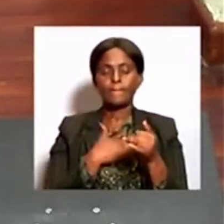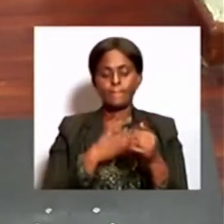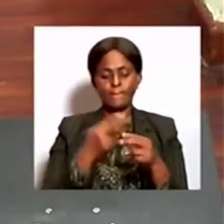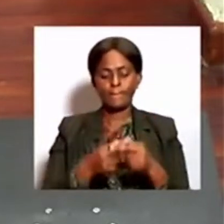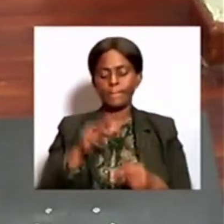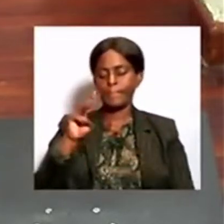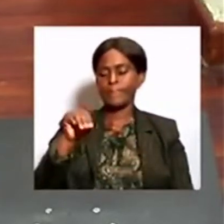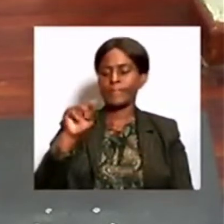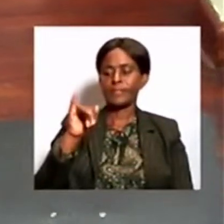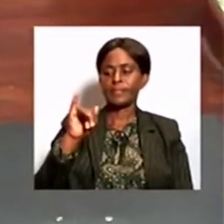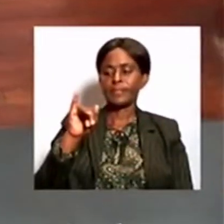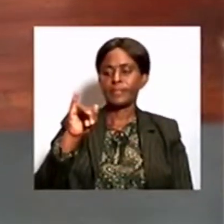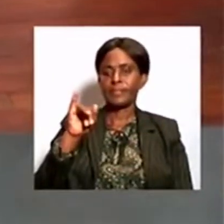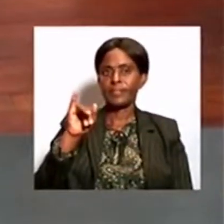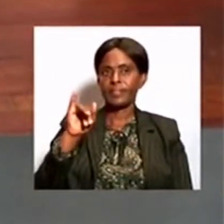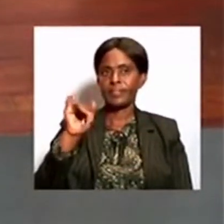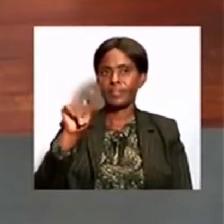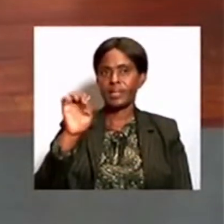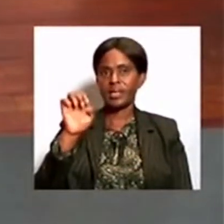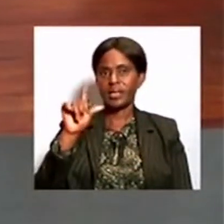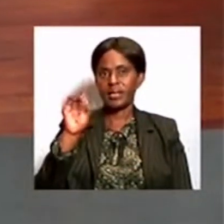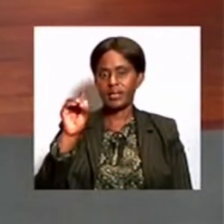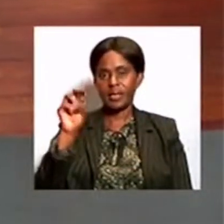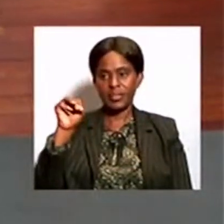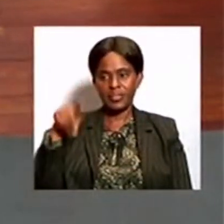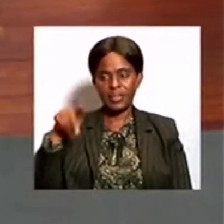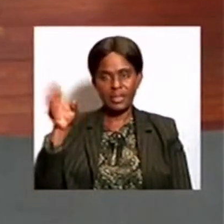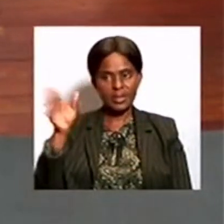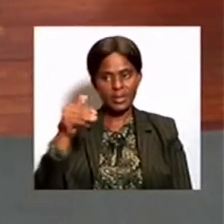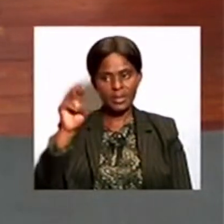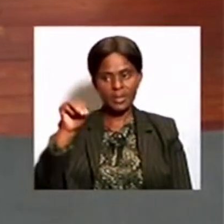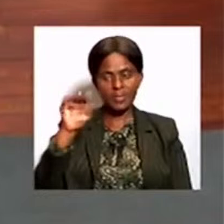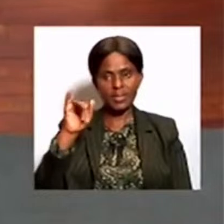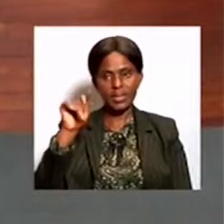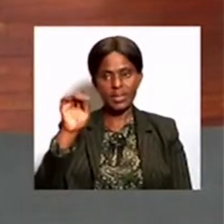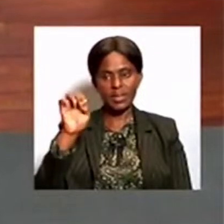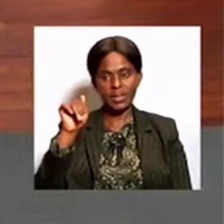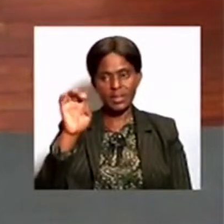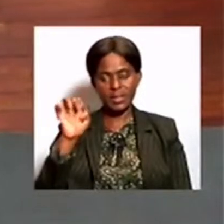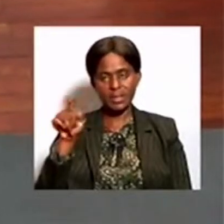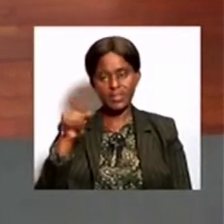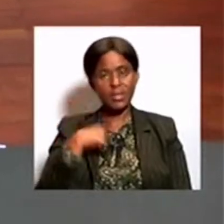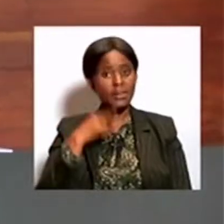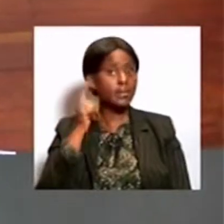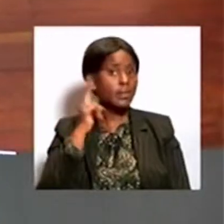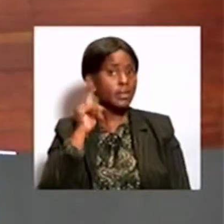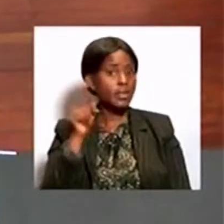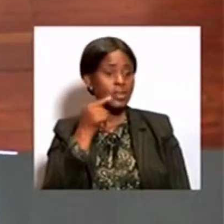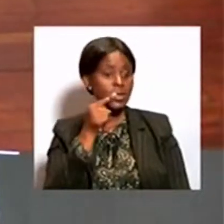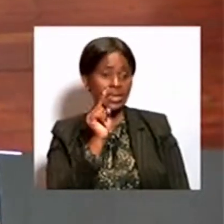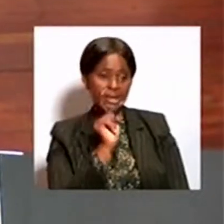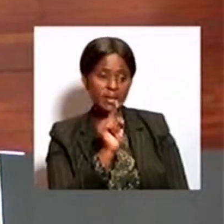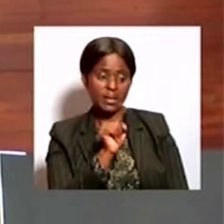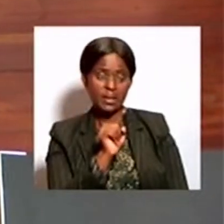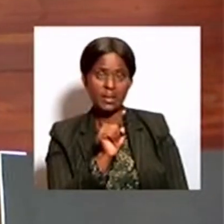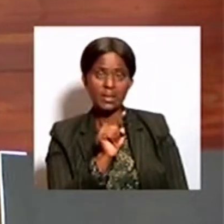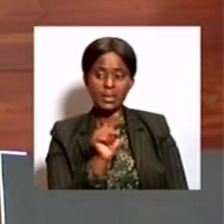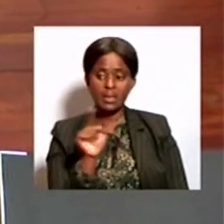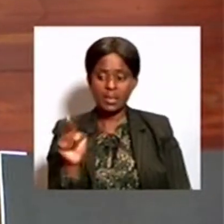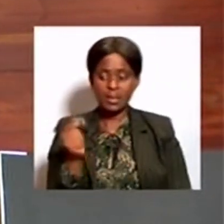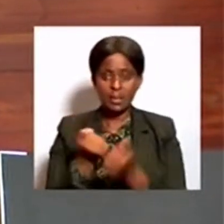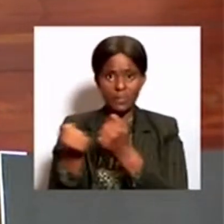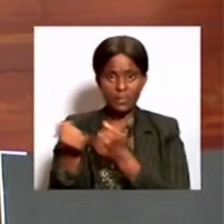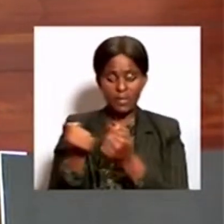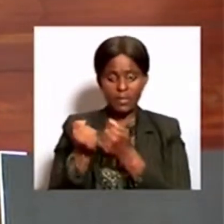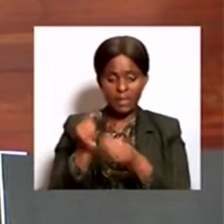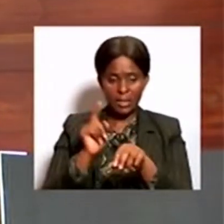Mitete. I've heard you saying this non-runner vehicle at